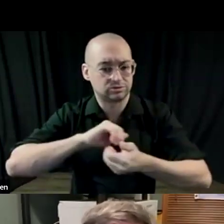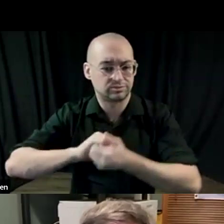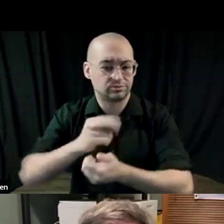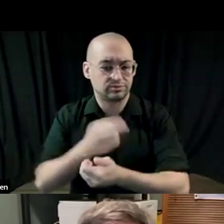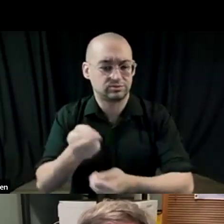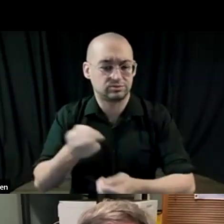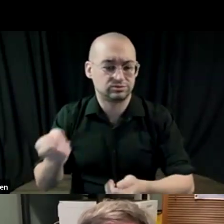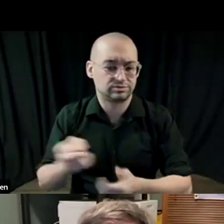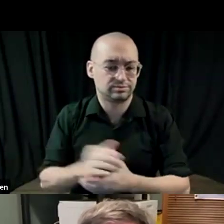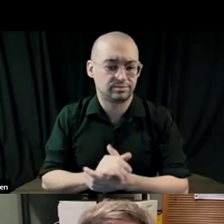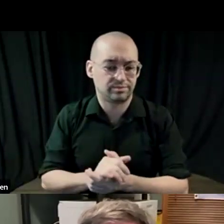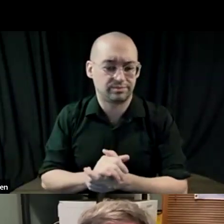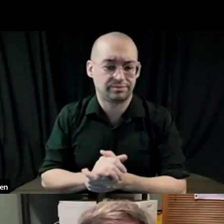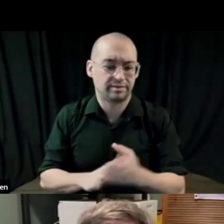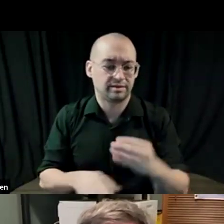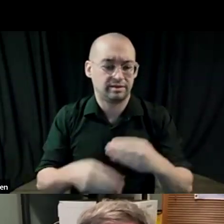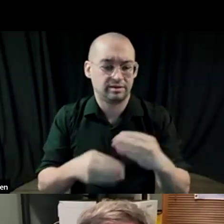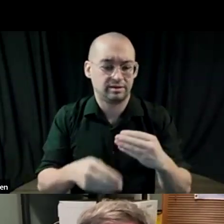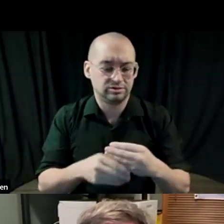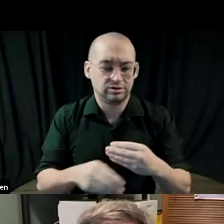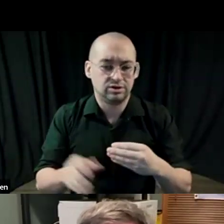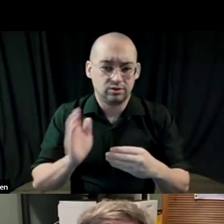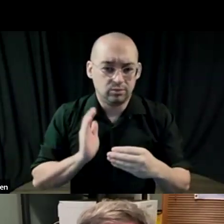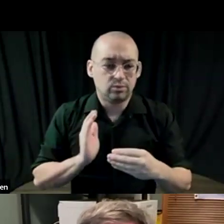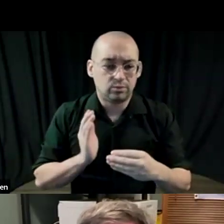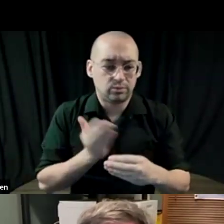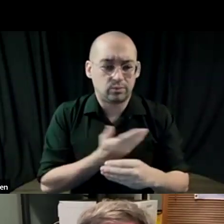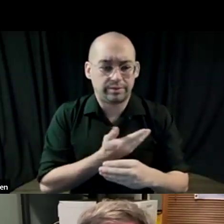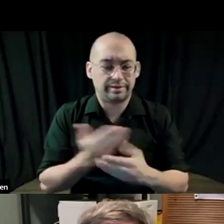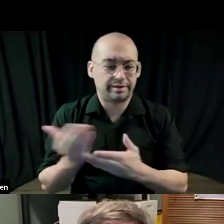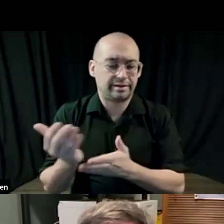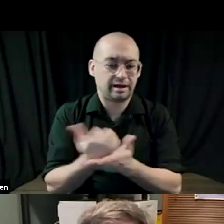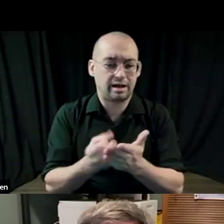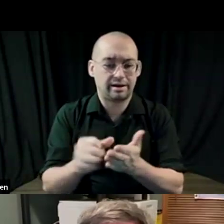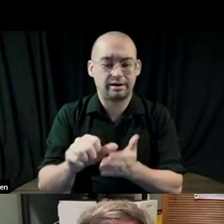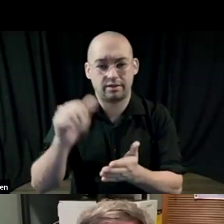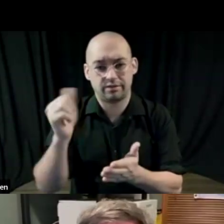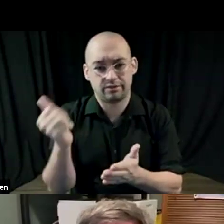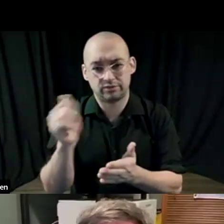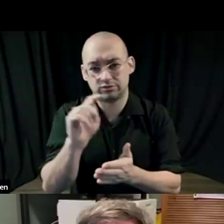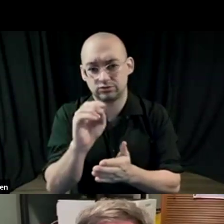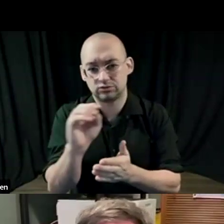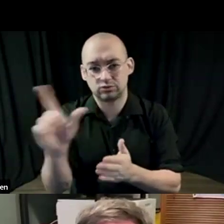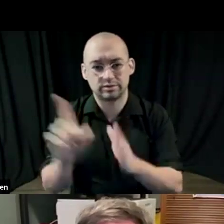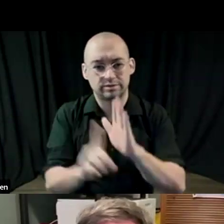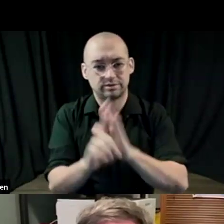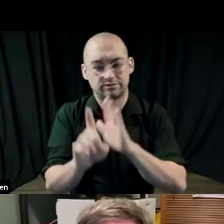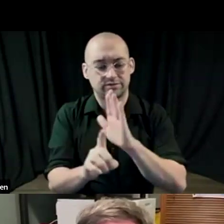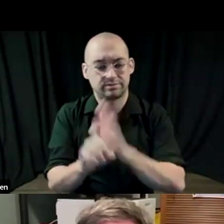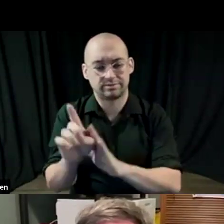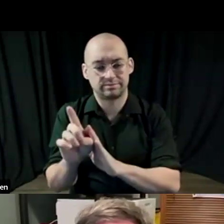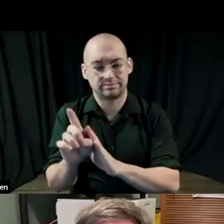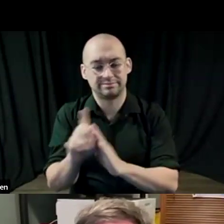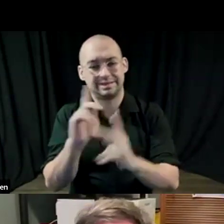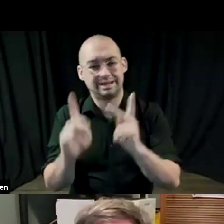And then additionally, we've got another tool that we've developed that would kind of